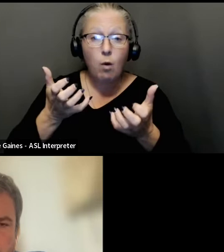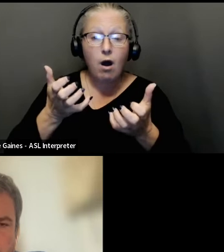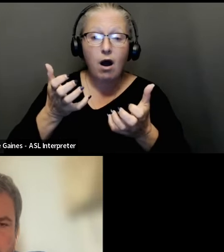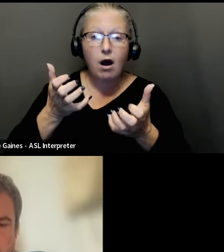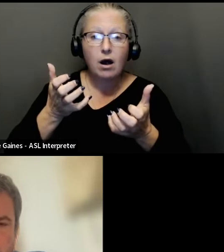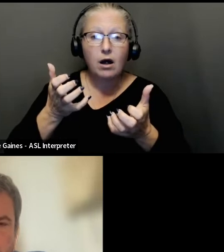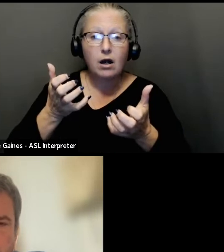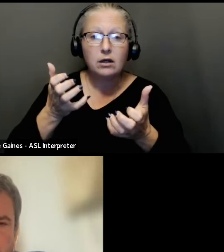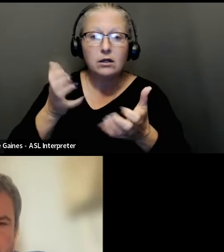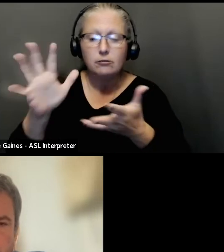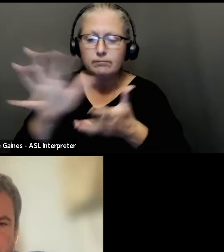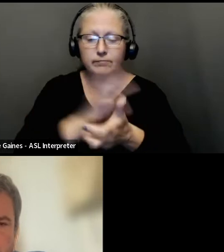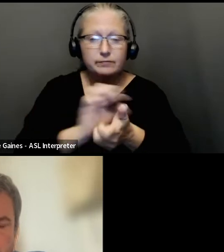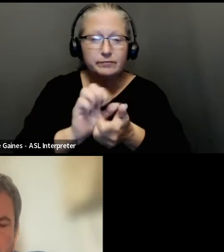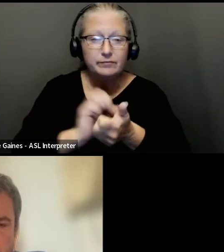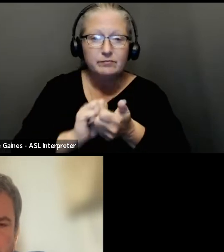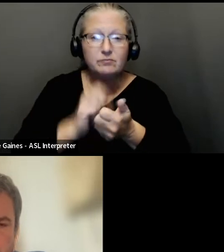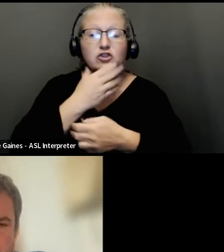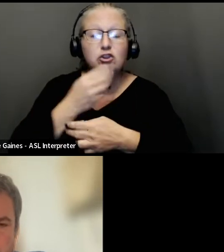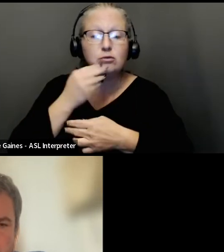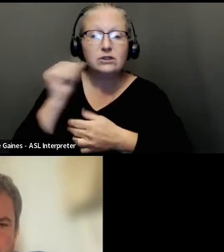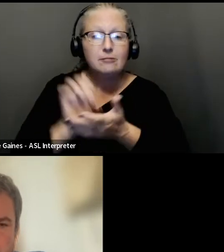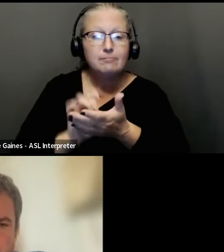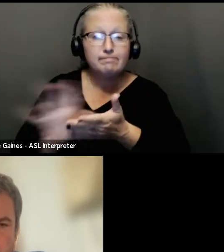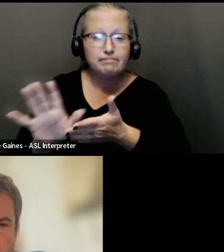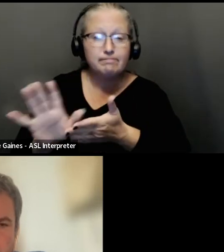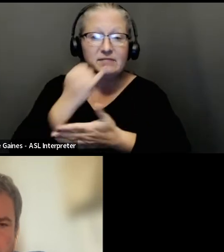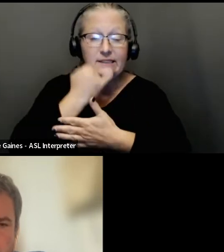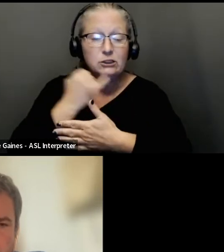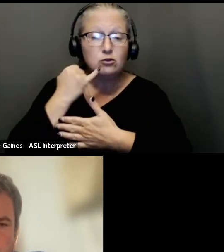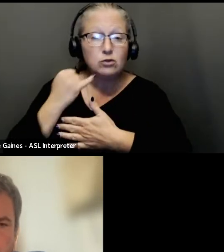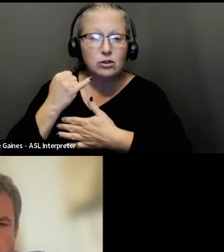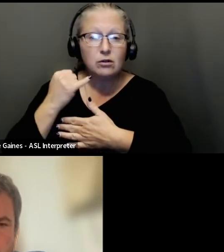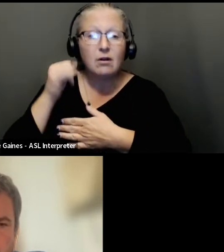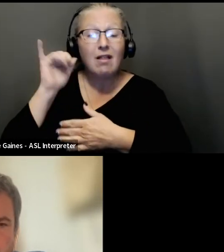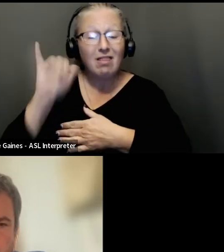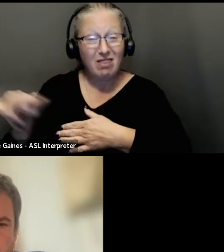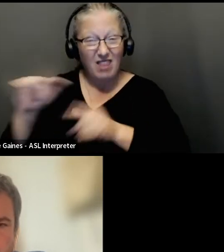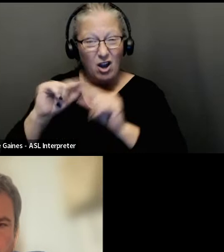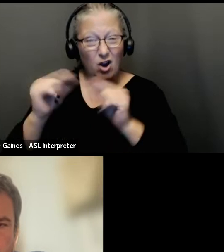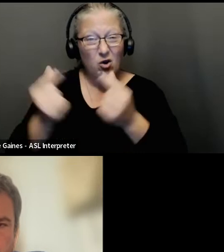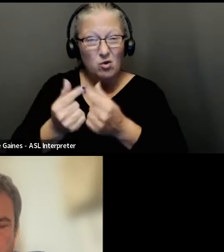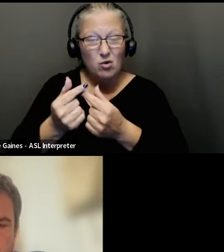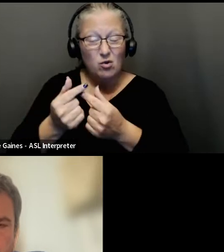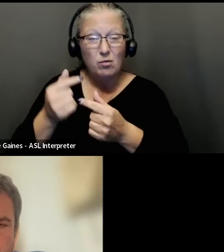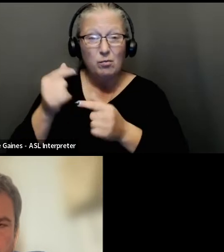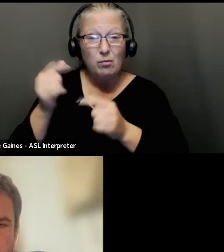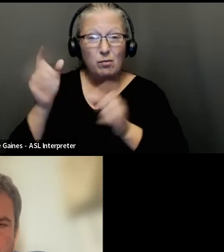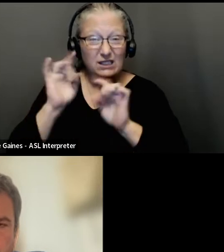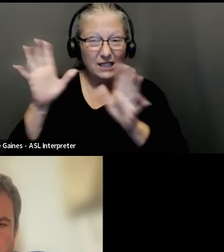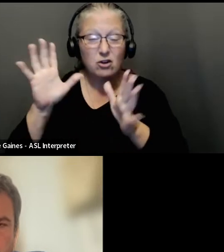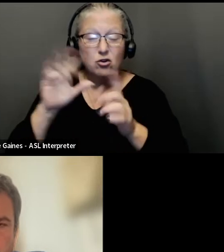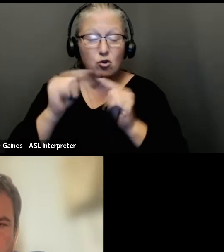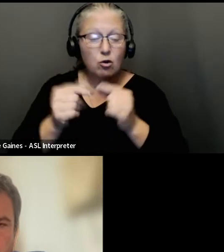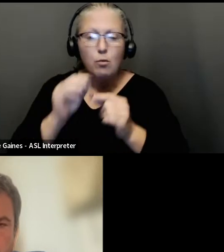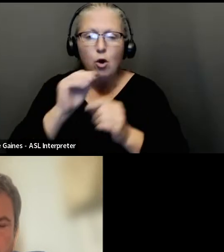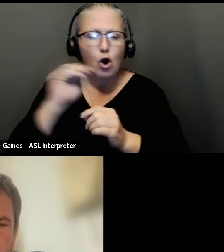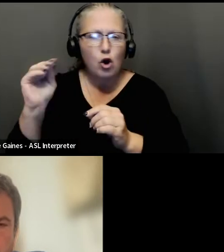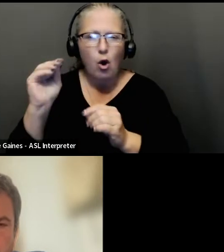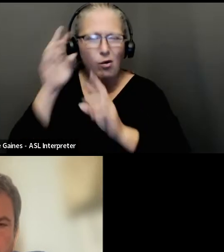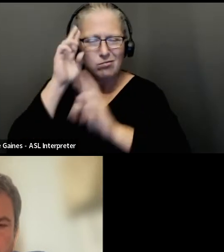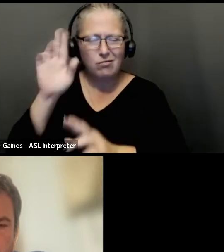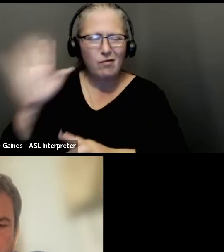exterminate Jews and eliminate the state of Israel. This terrorist group has no regard for its own